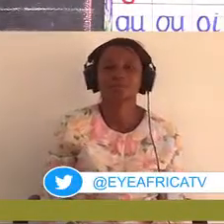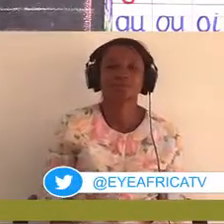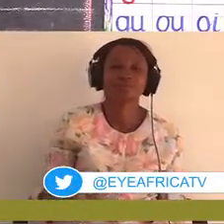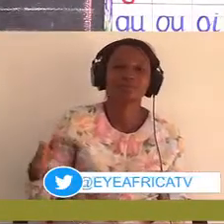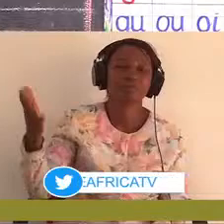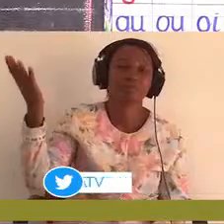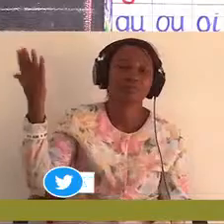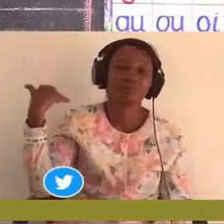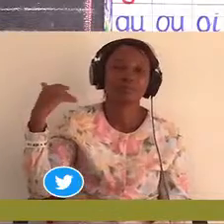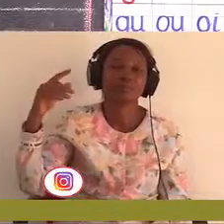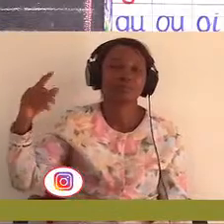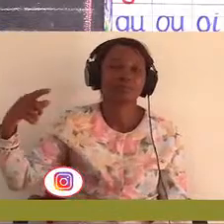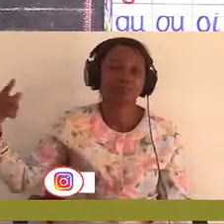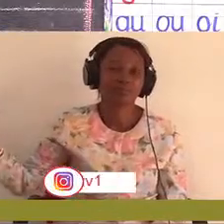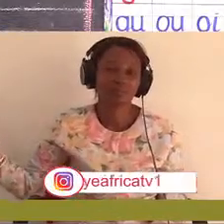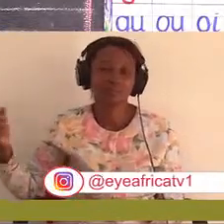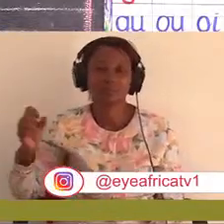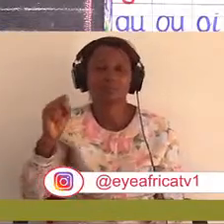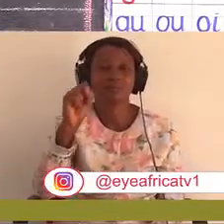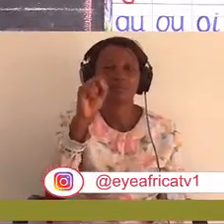The last sound